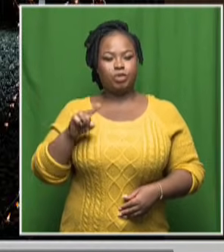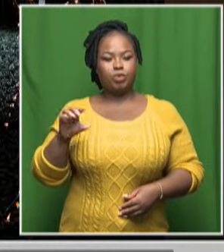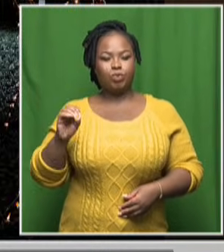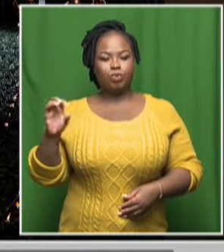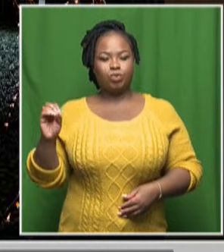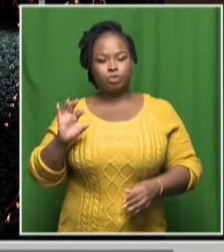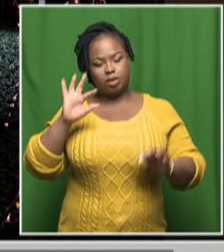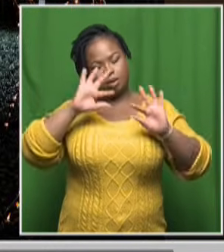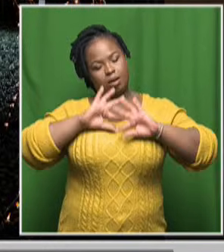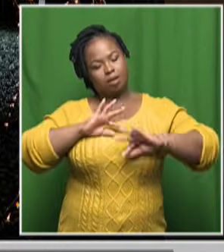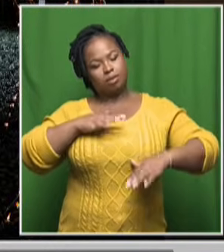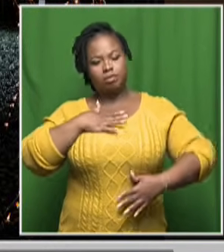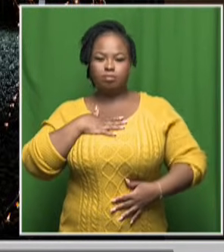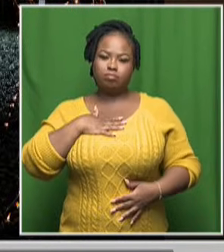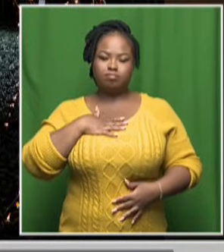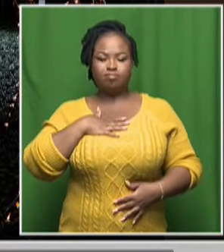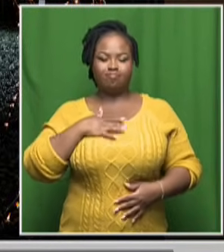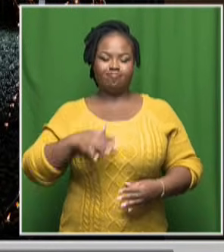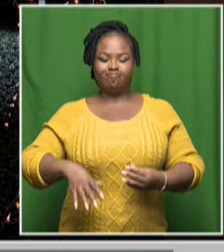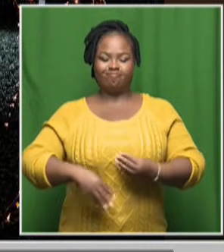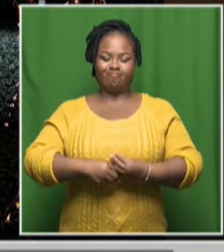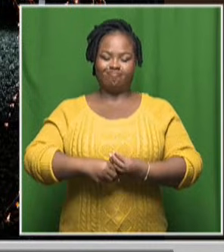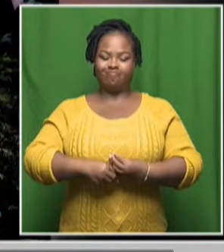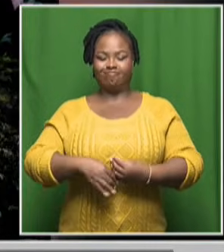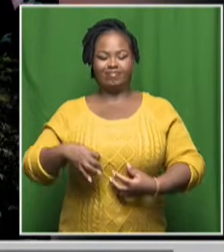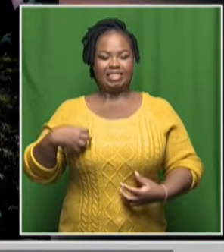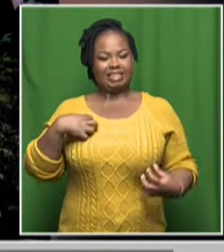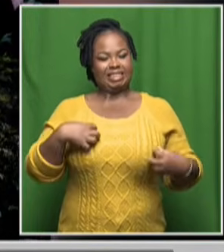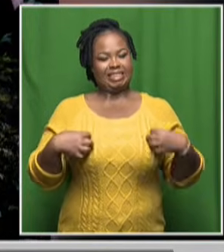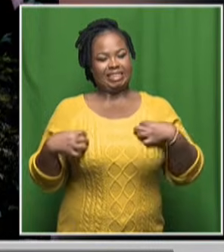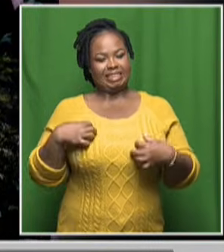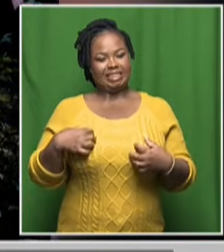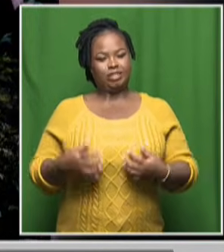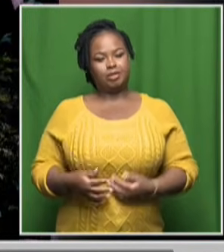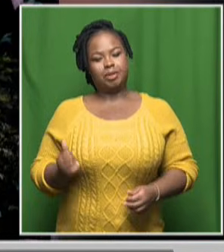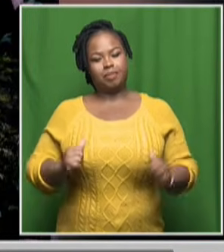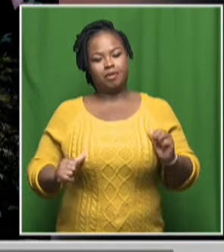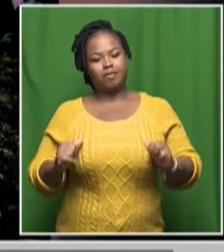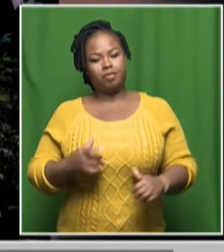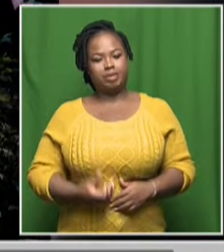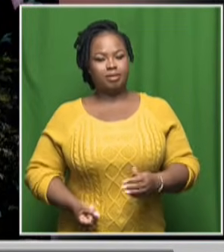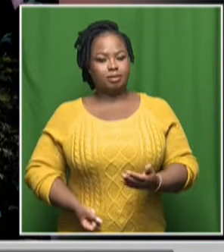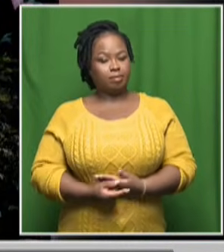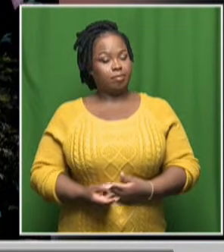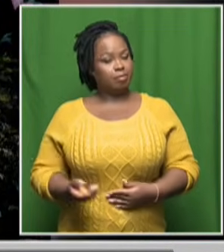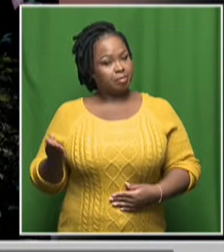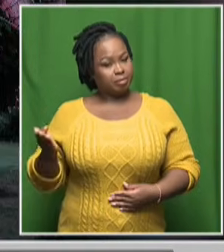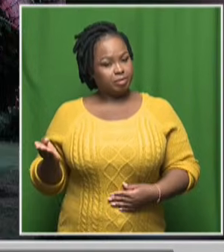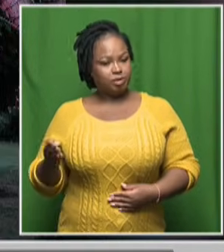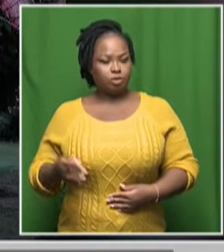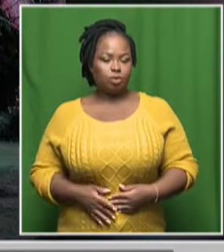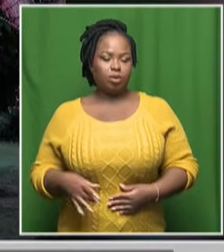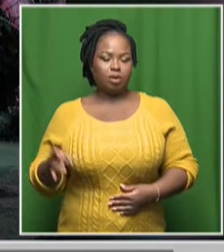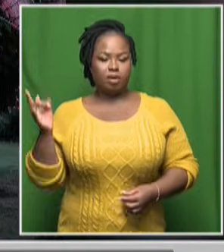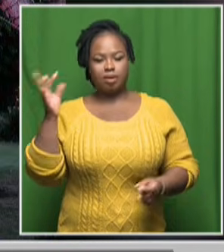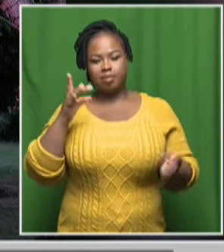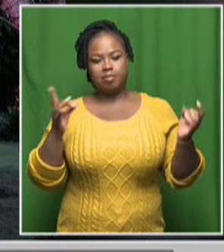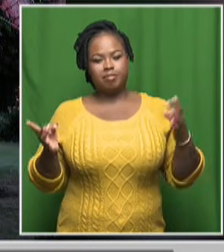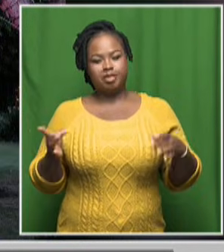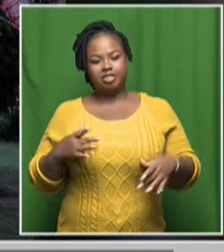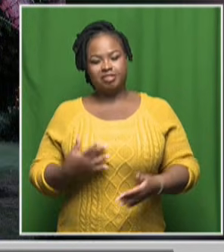at night, you know, it just adds that ambience to the performances that are happening, and the magic